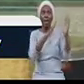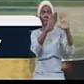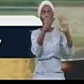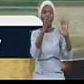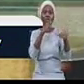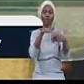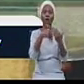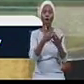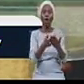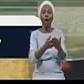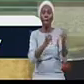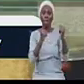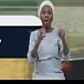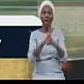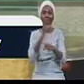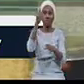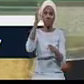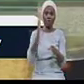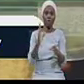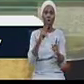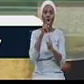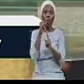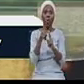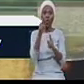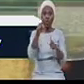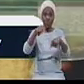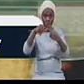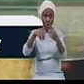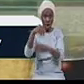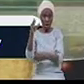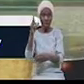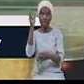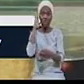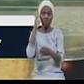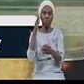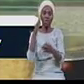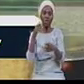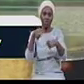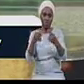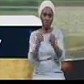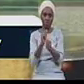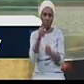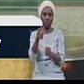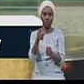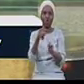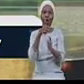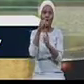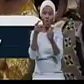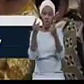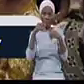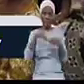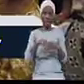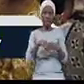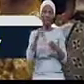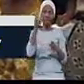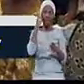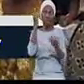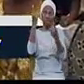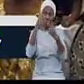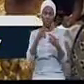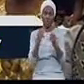go with you. When you come in, it'll come with you. When you go to the office, it'll go with